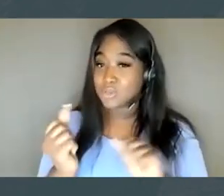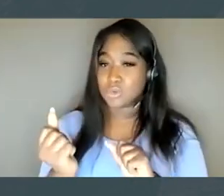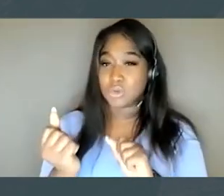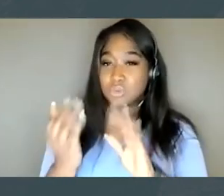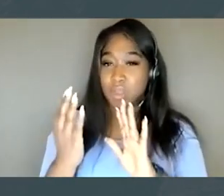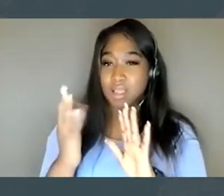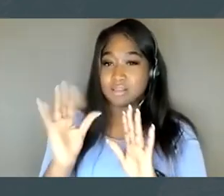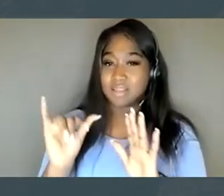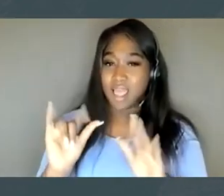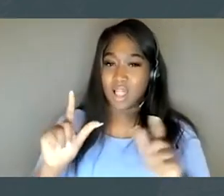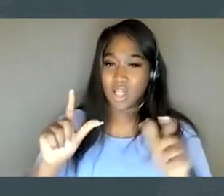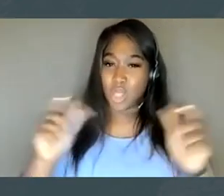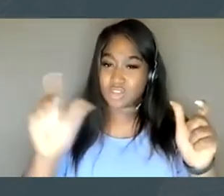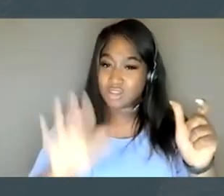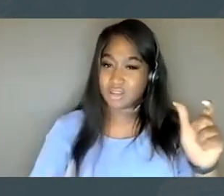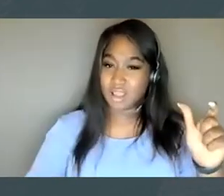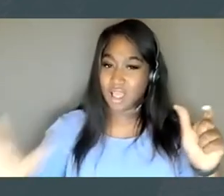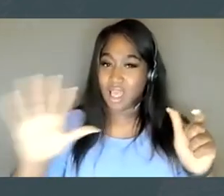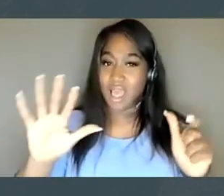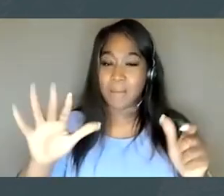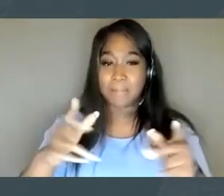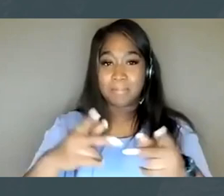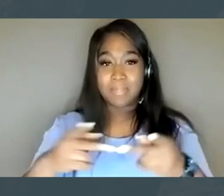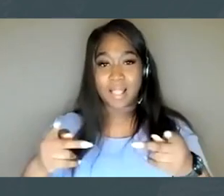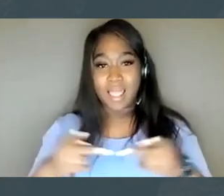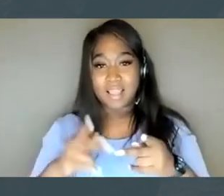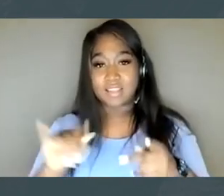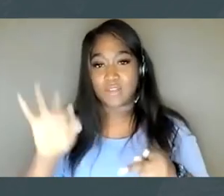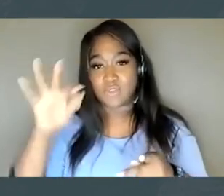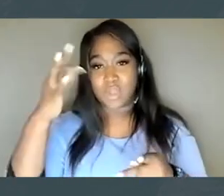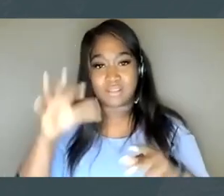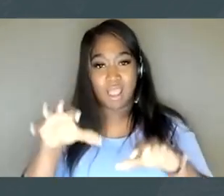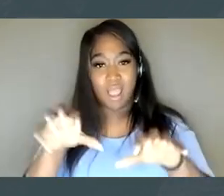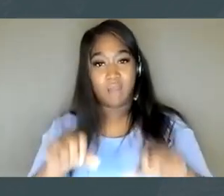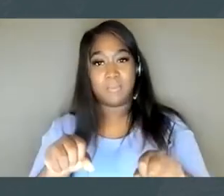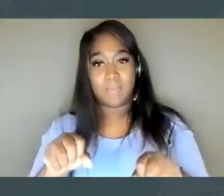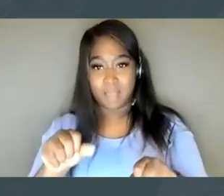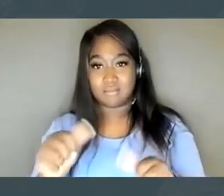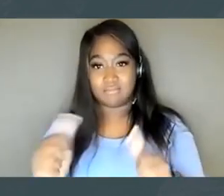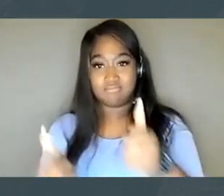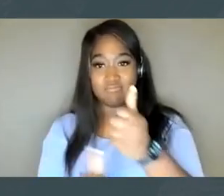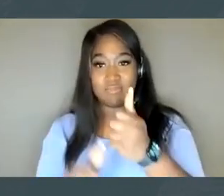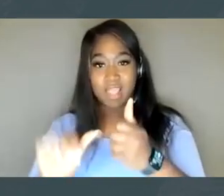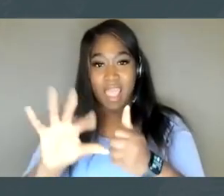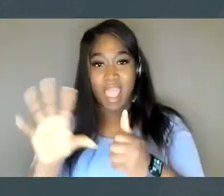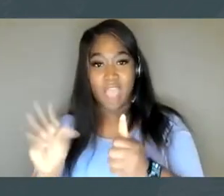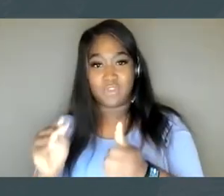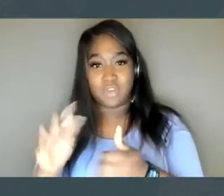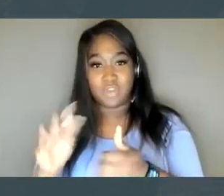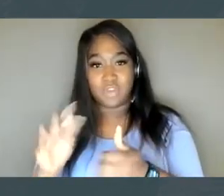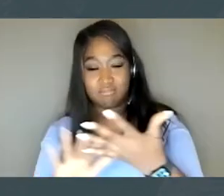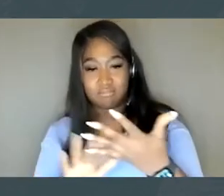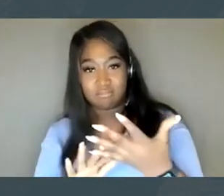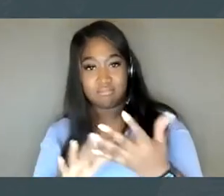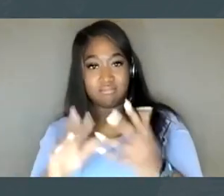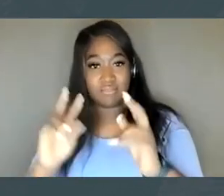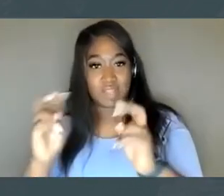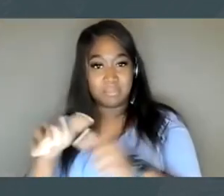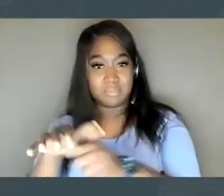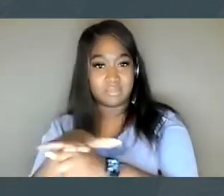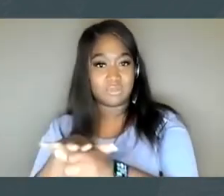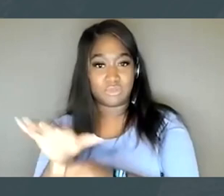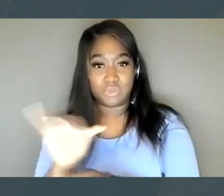place that France occupies within, the Africana matters that I'm exploring. So, but the publishing